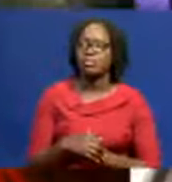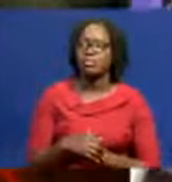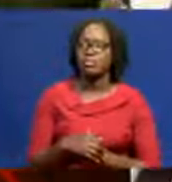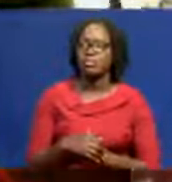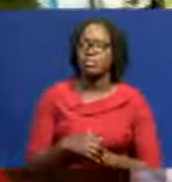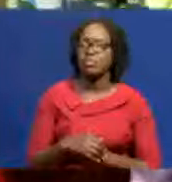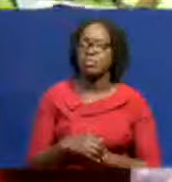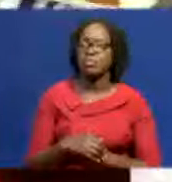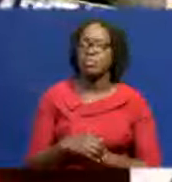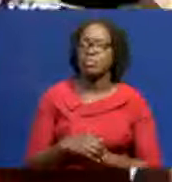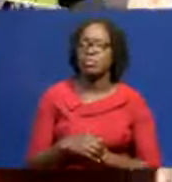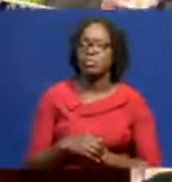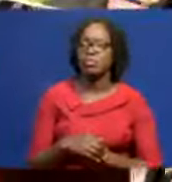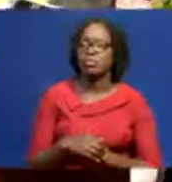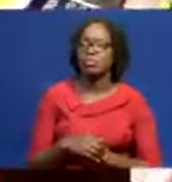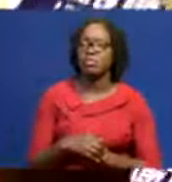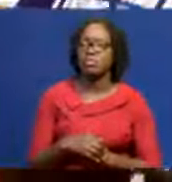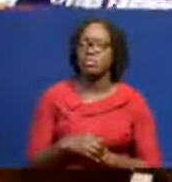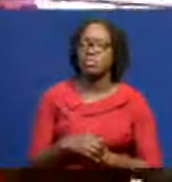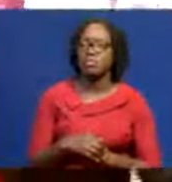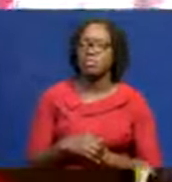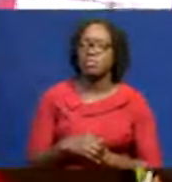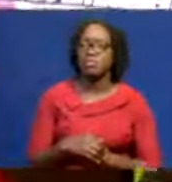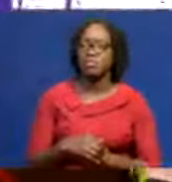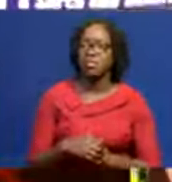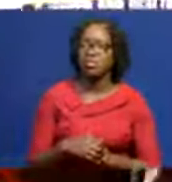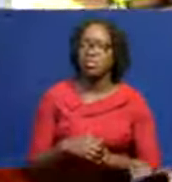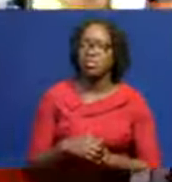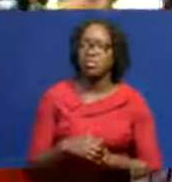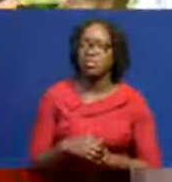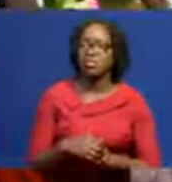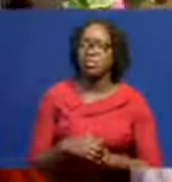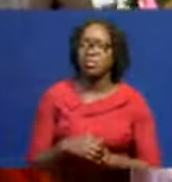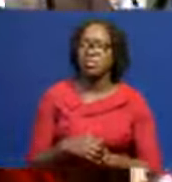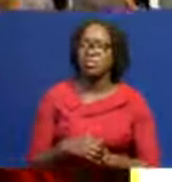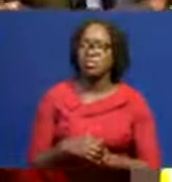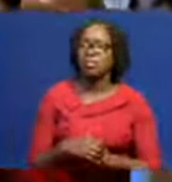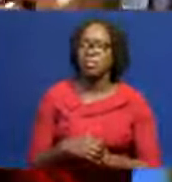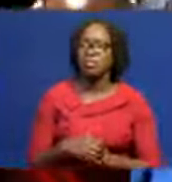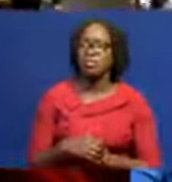This is for reporting for Lunchtime News.